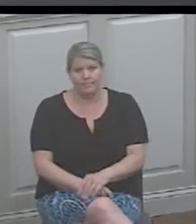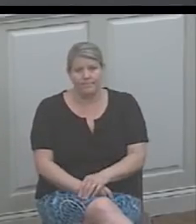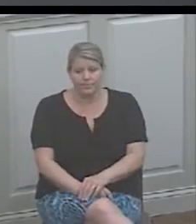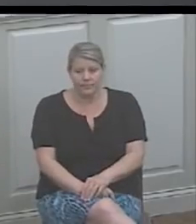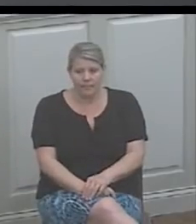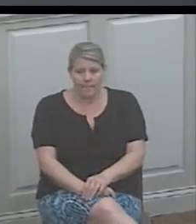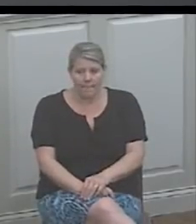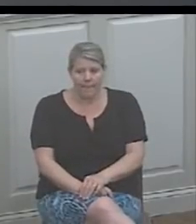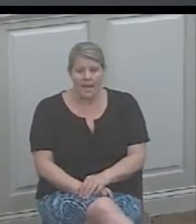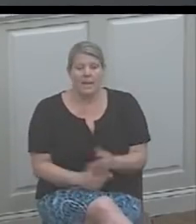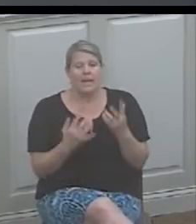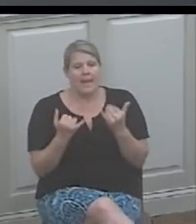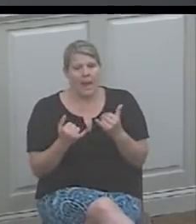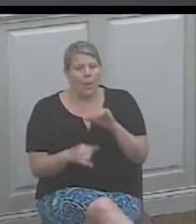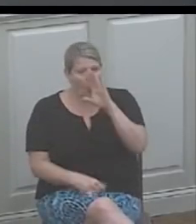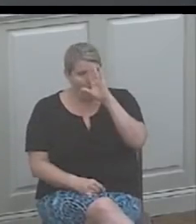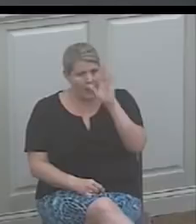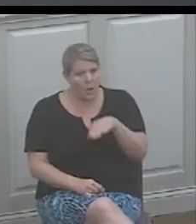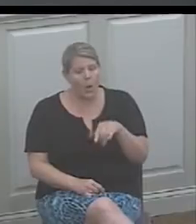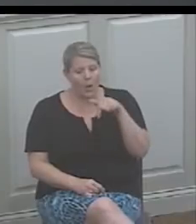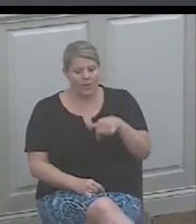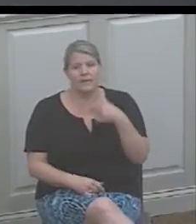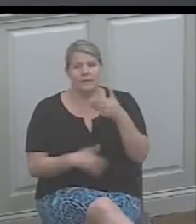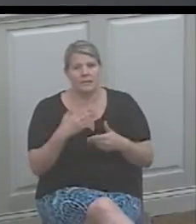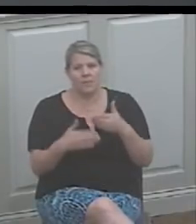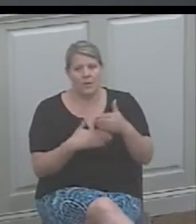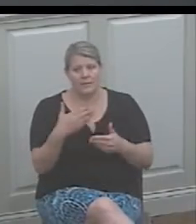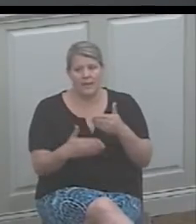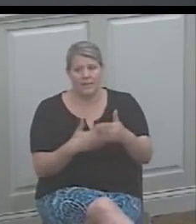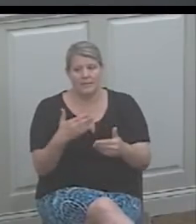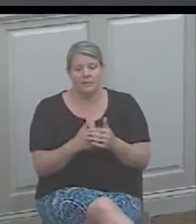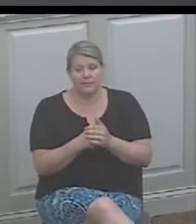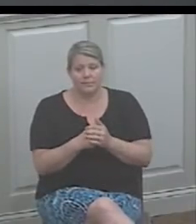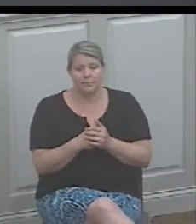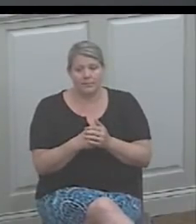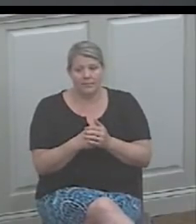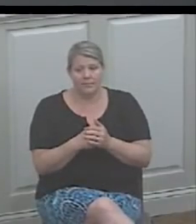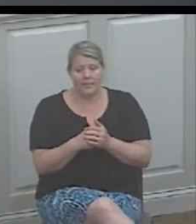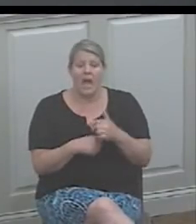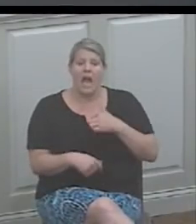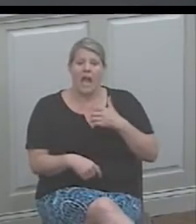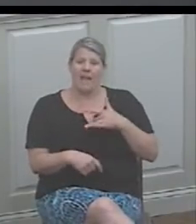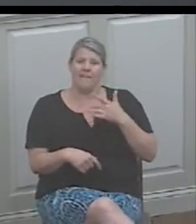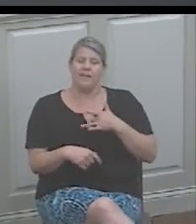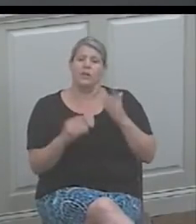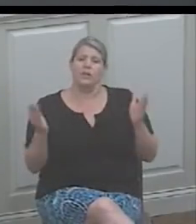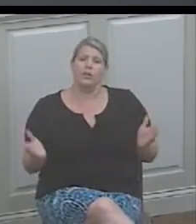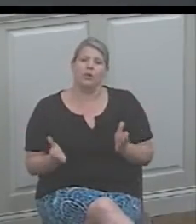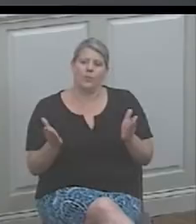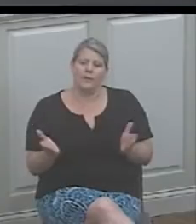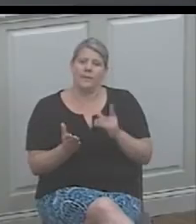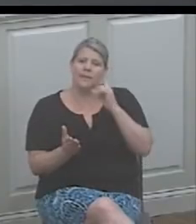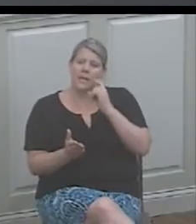Now, I know that this is a process, and I am encouraged because you have placed validity in the